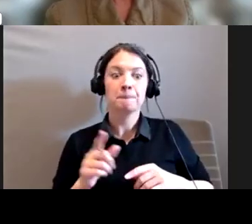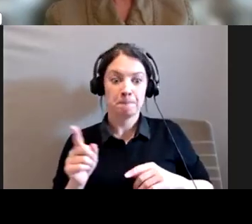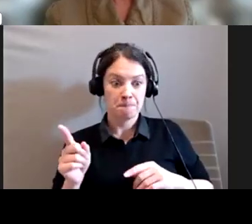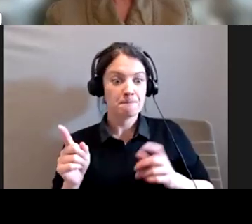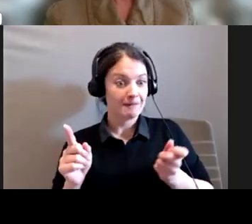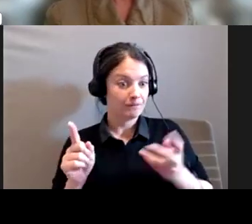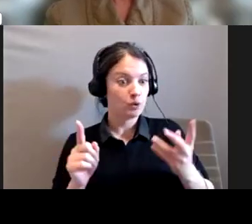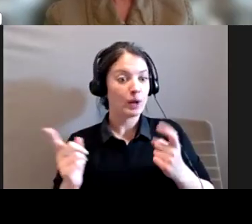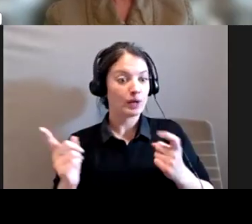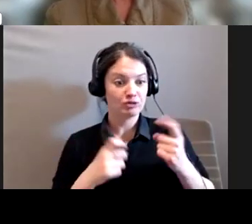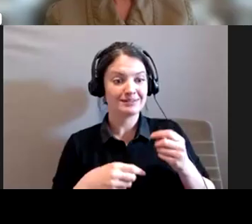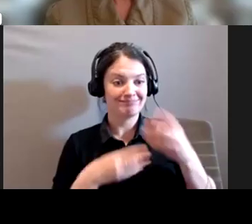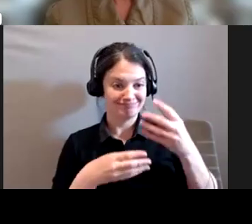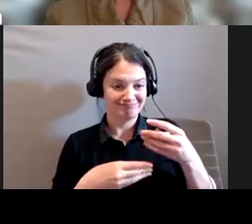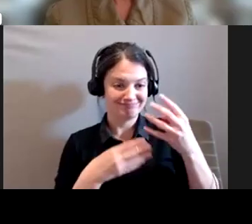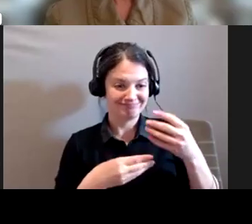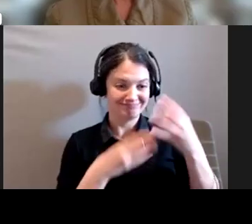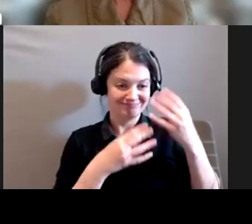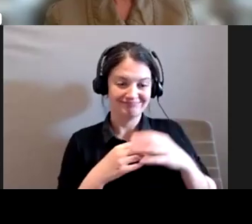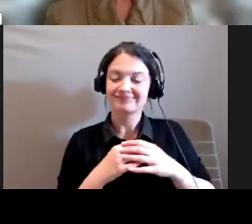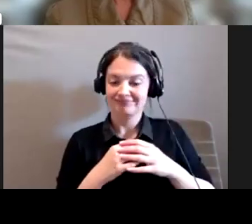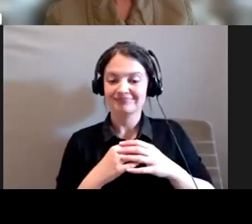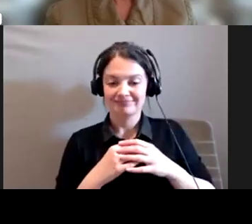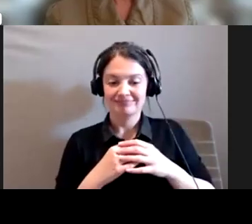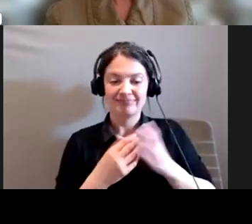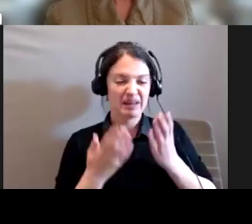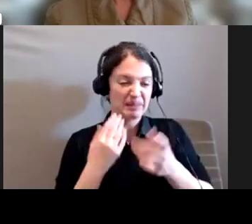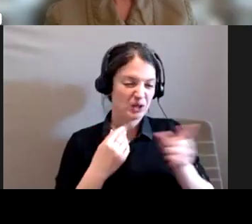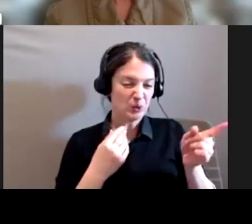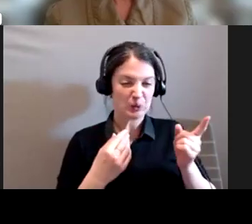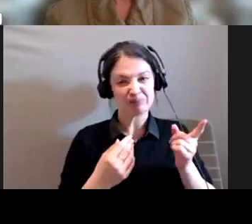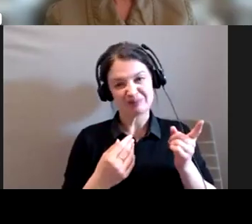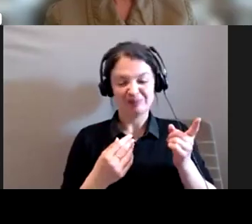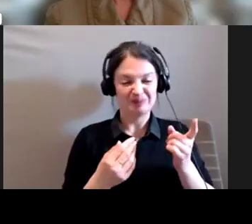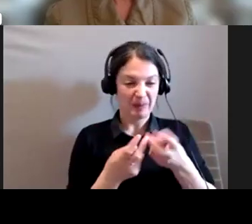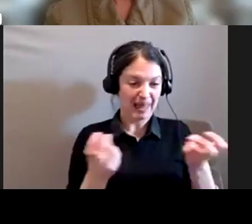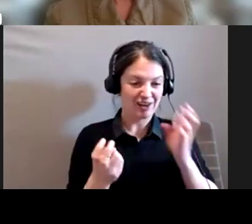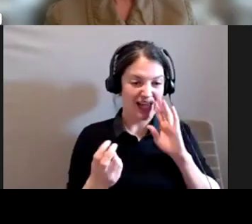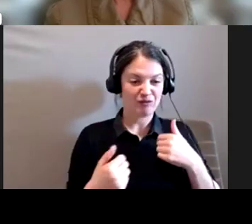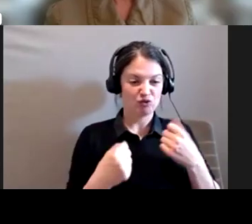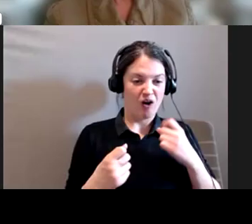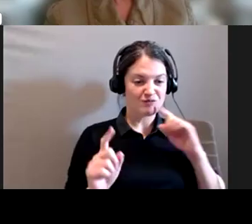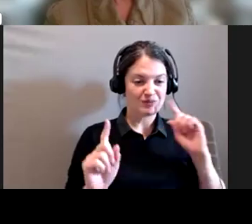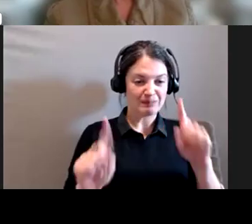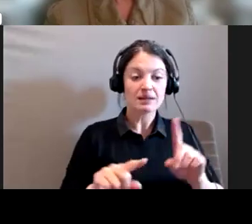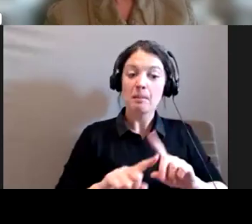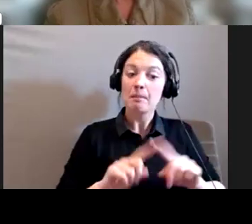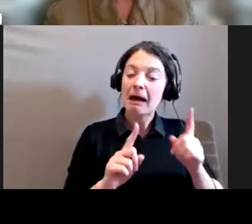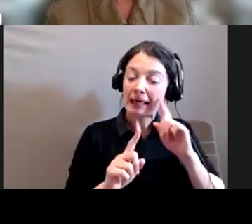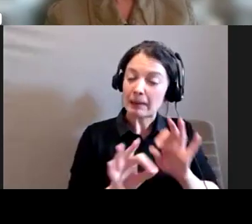know they're probably going to elicit some strong reactions in you, but I think it's important to maybe tackle